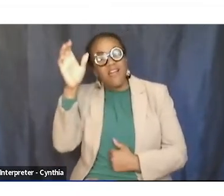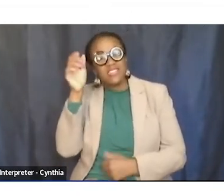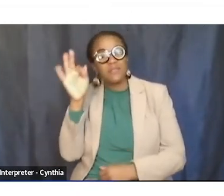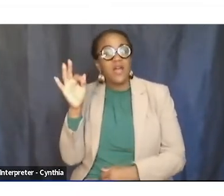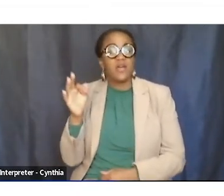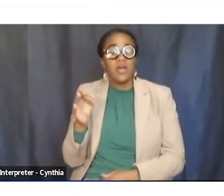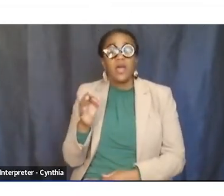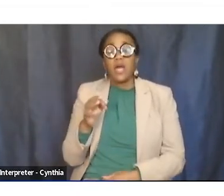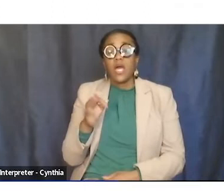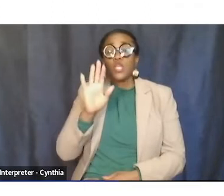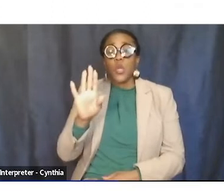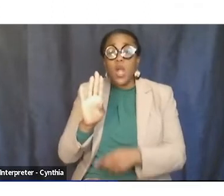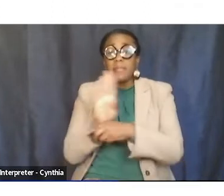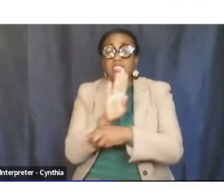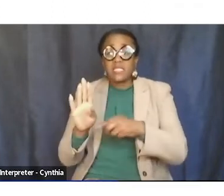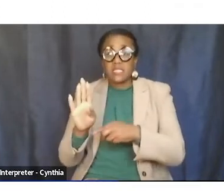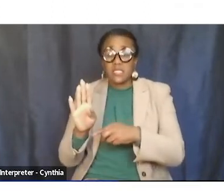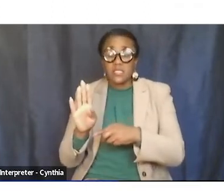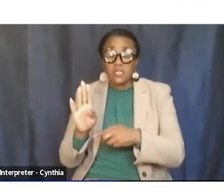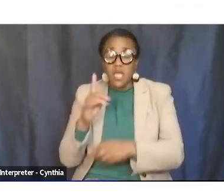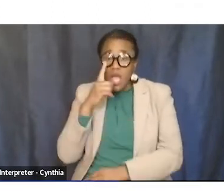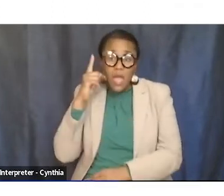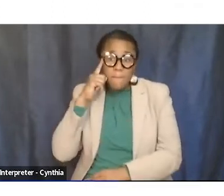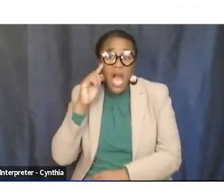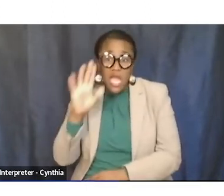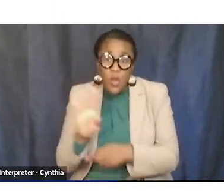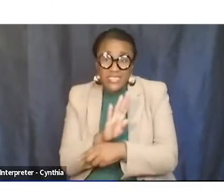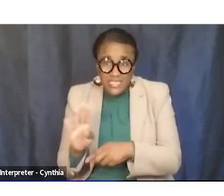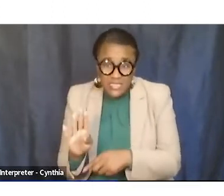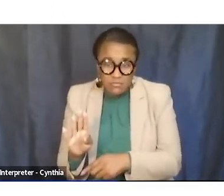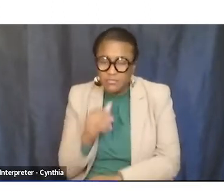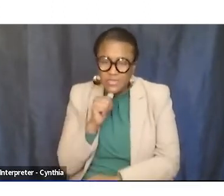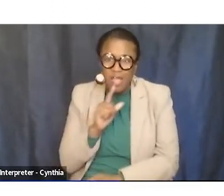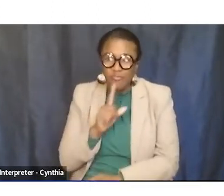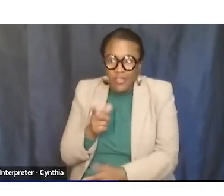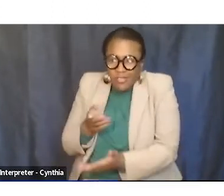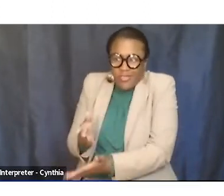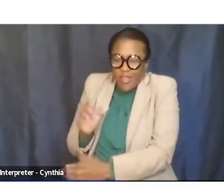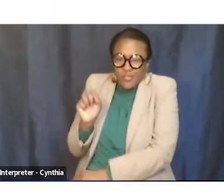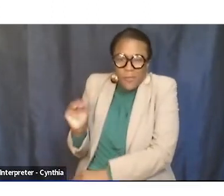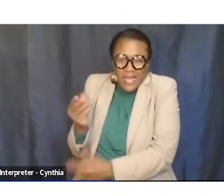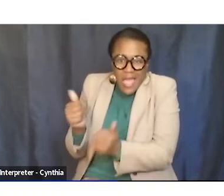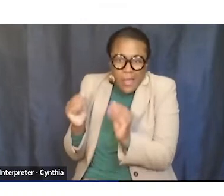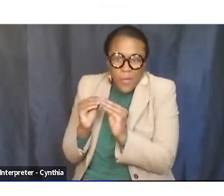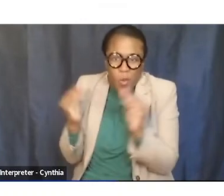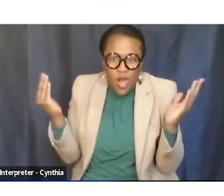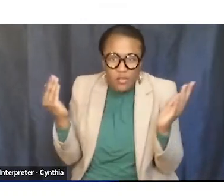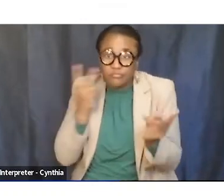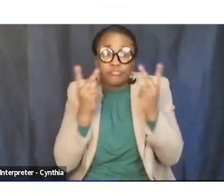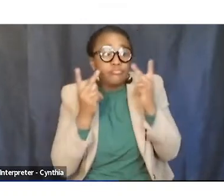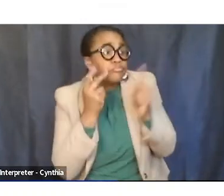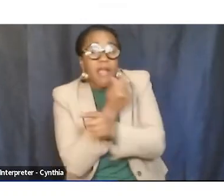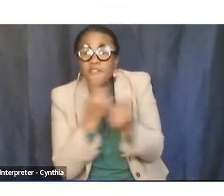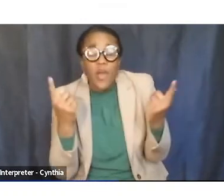minding your business doesn't really exist anymore in social media. And so one